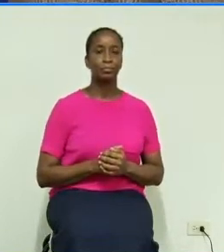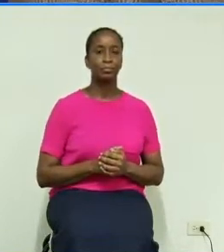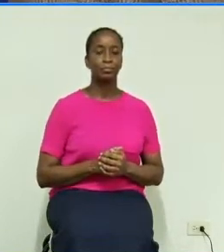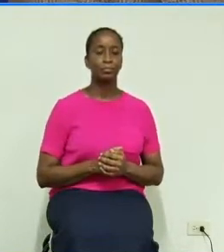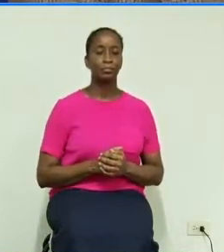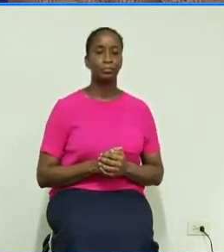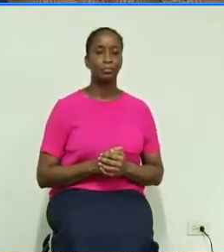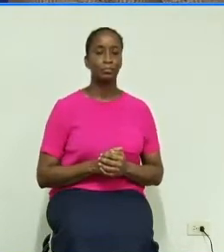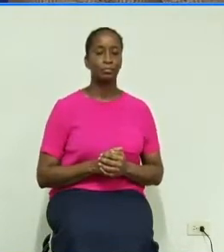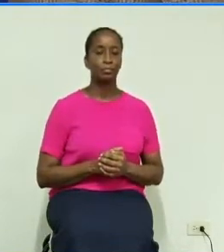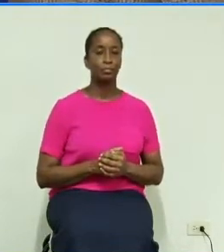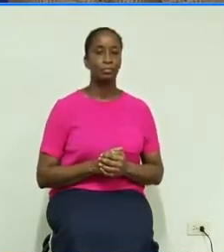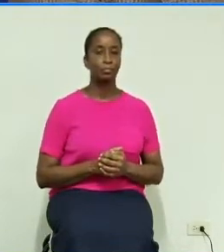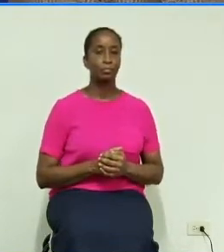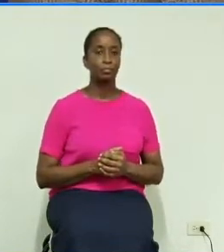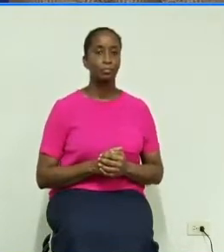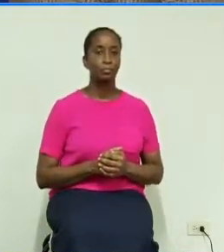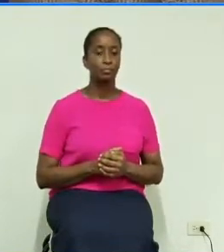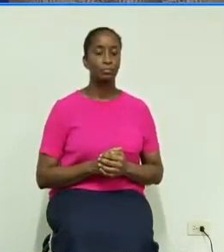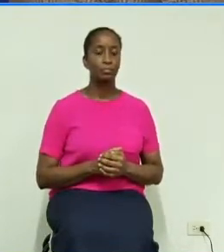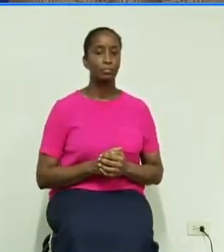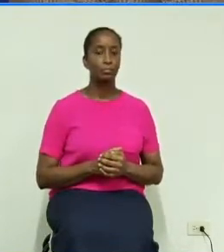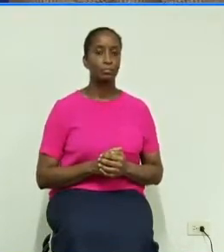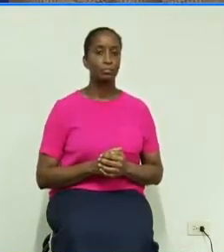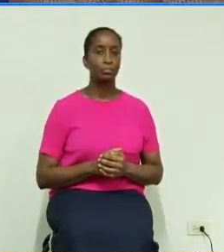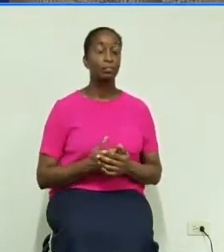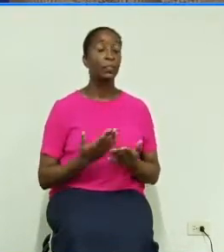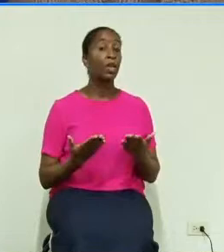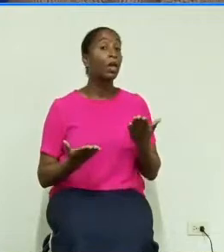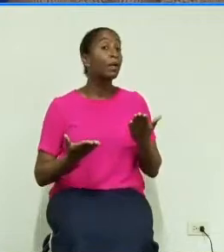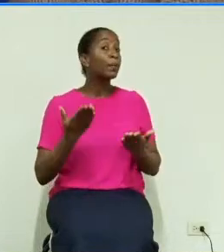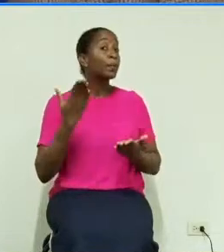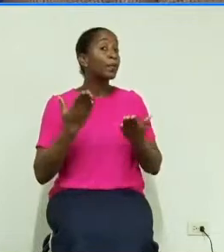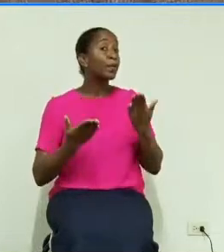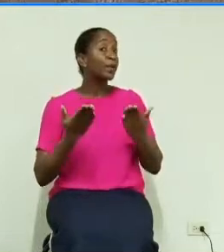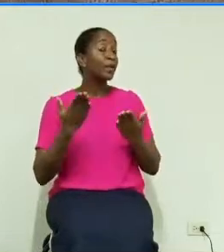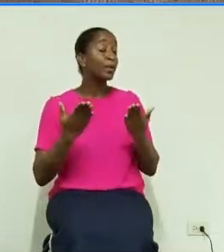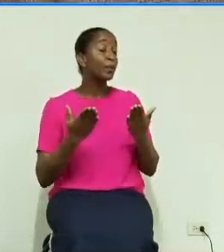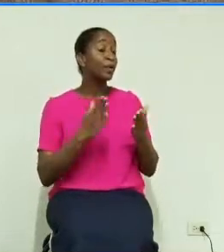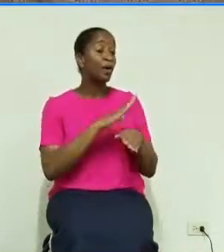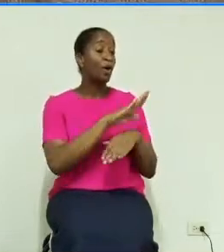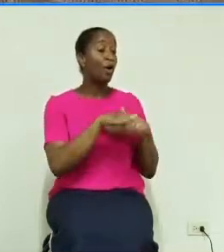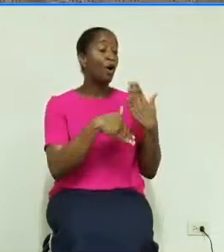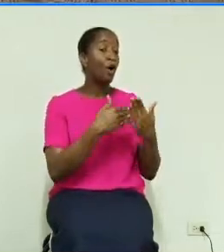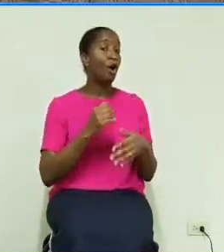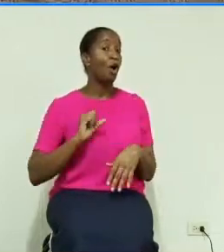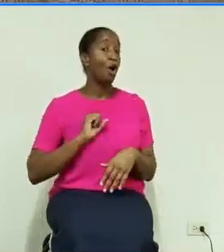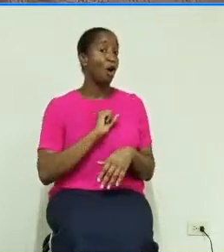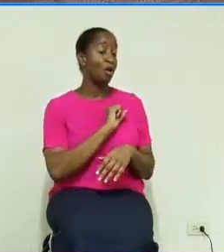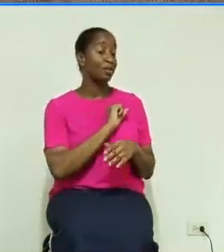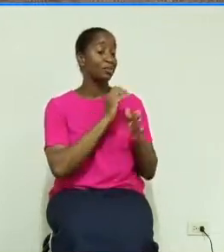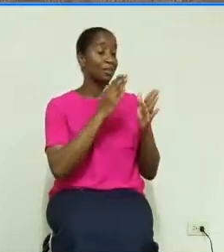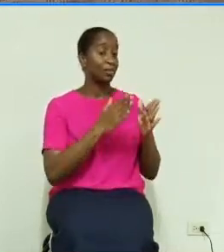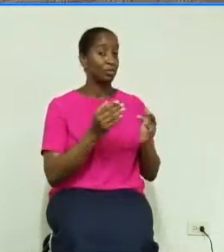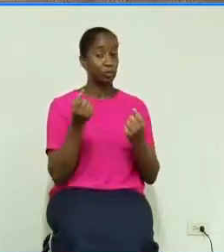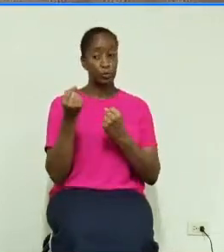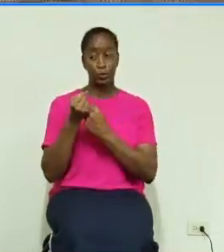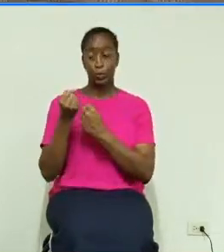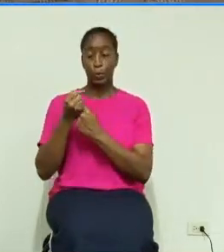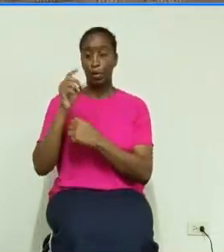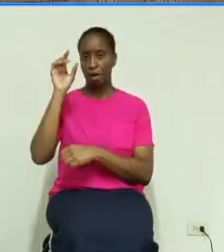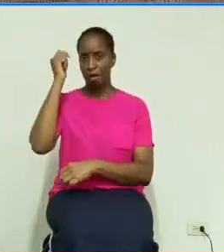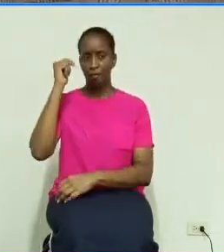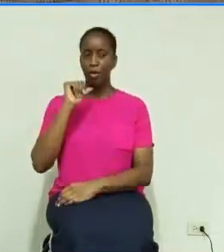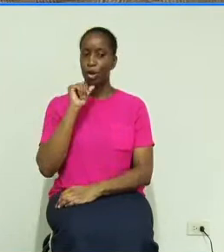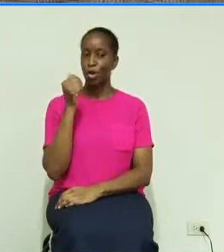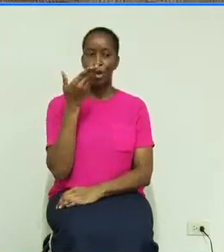which reduces the government's power, because all members of the government side must be in place at one and the